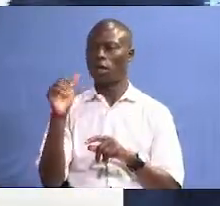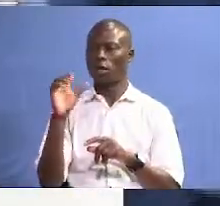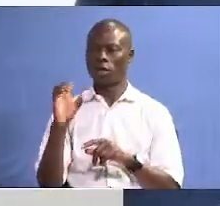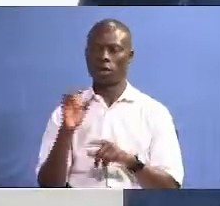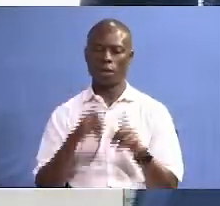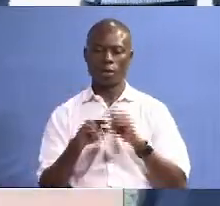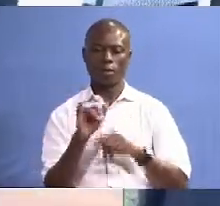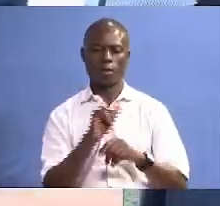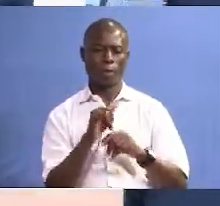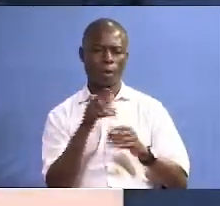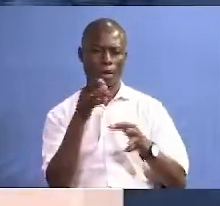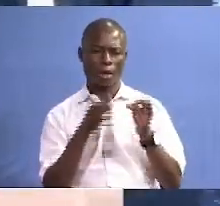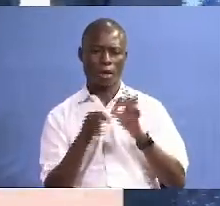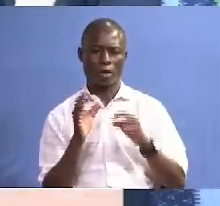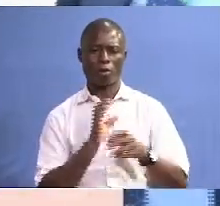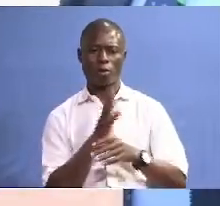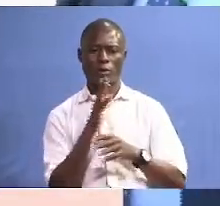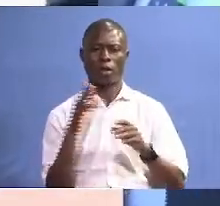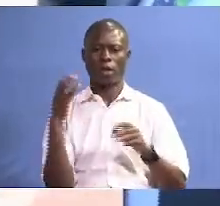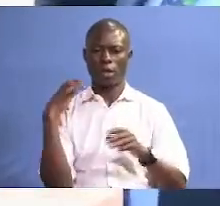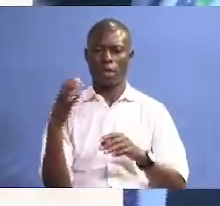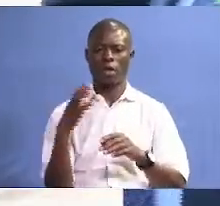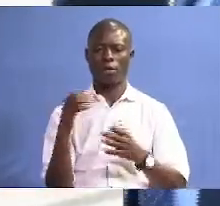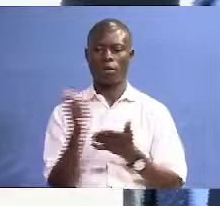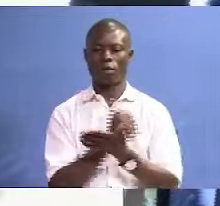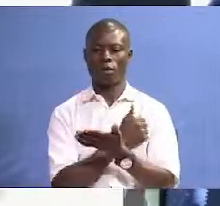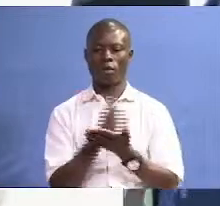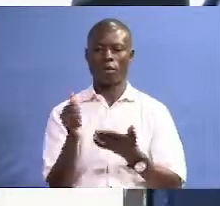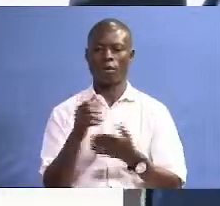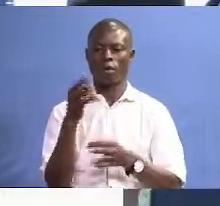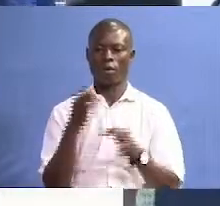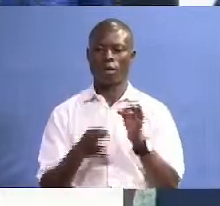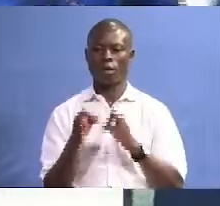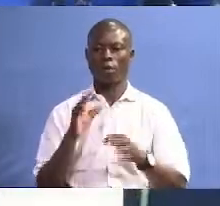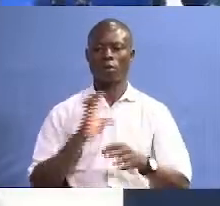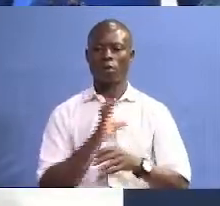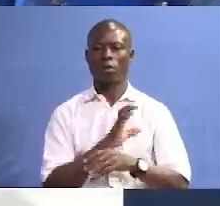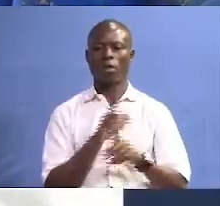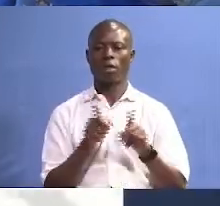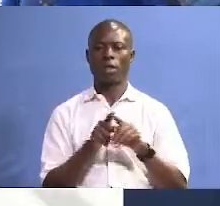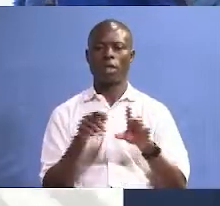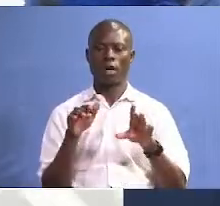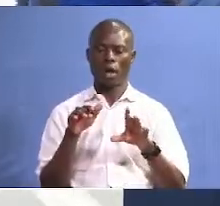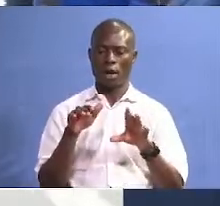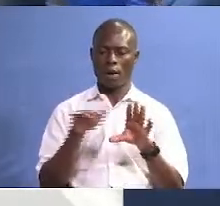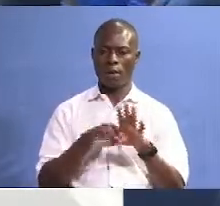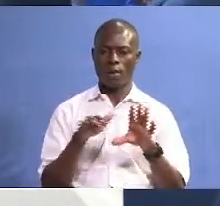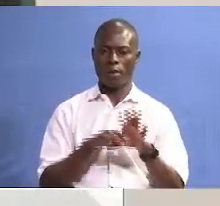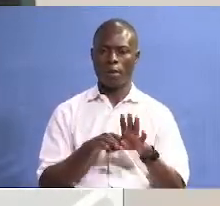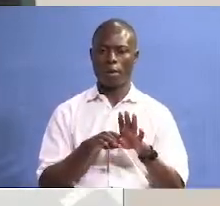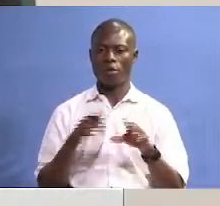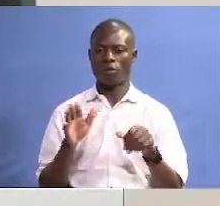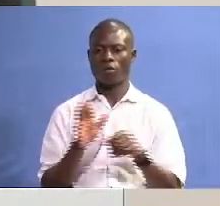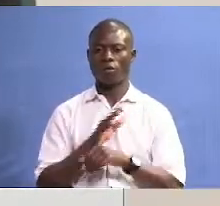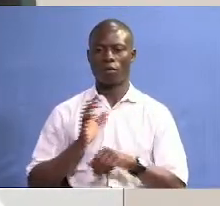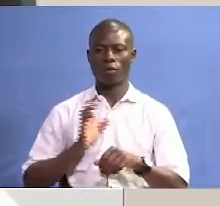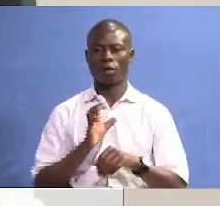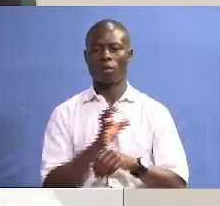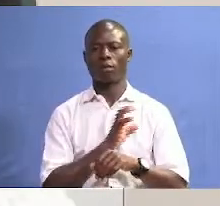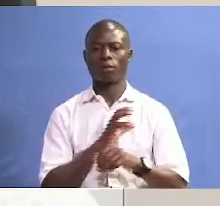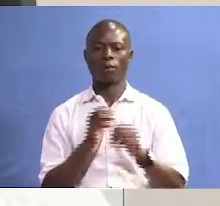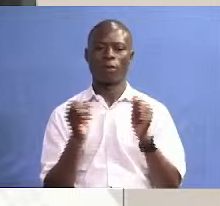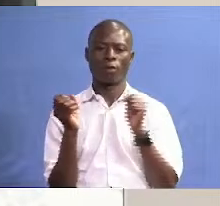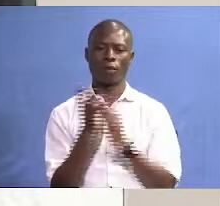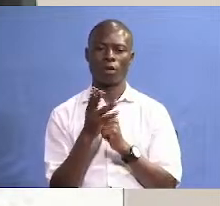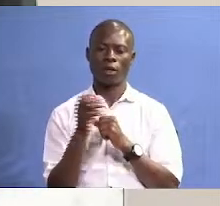a commissioner, the chair of the Administration of Justice Committee, and a member of the Judiciary Rules Committee. On 14th